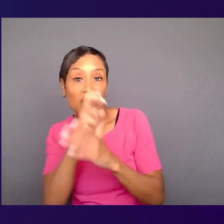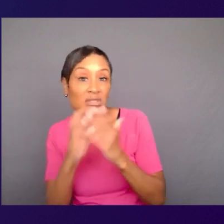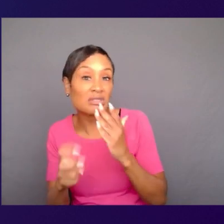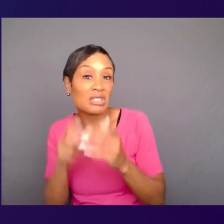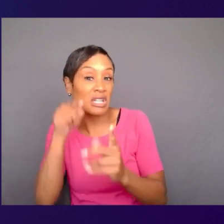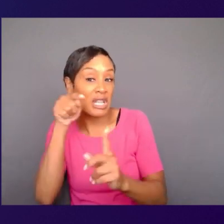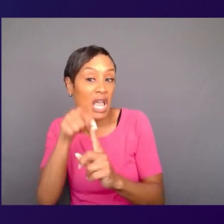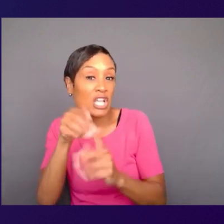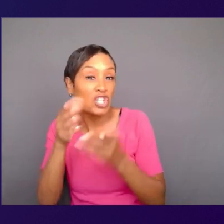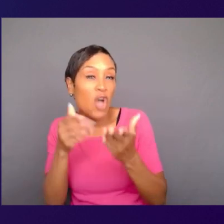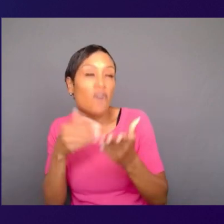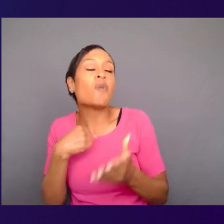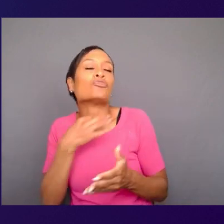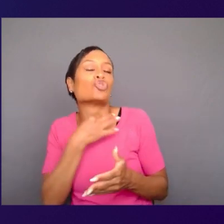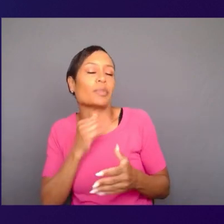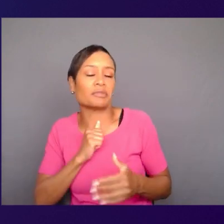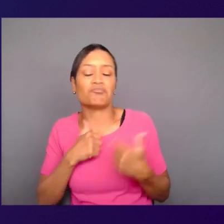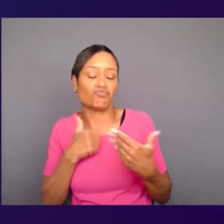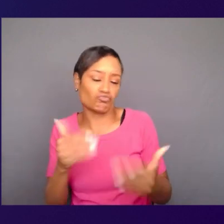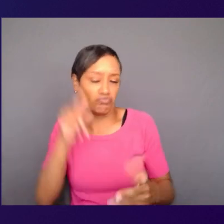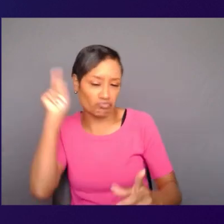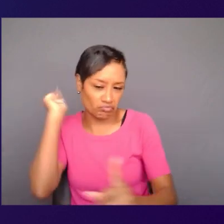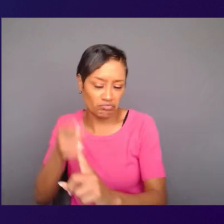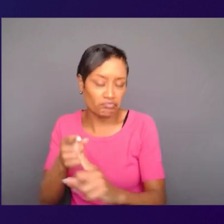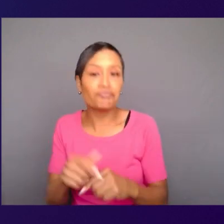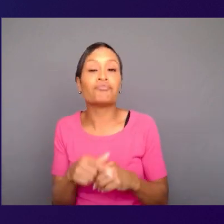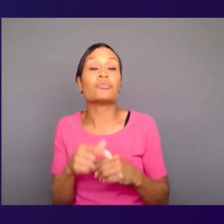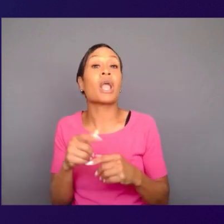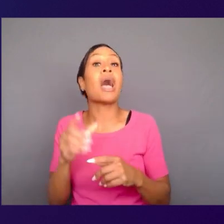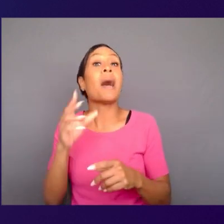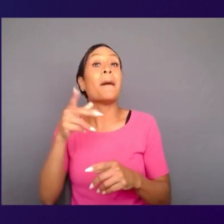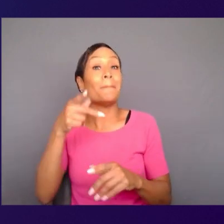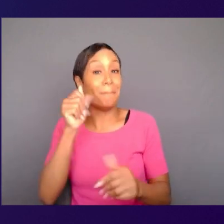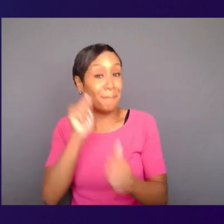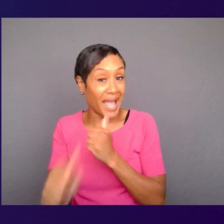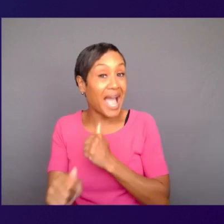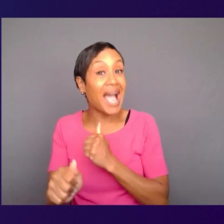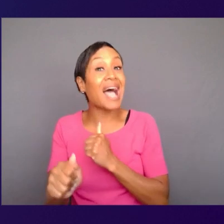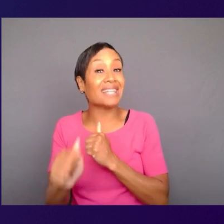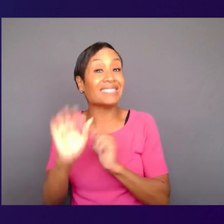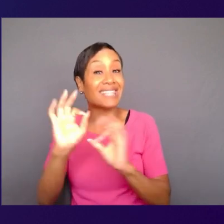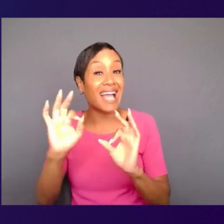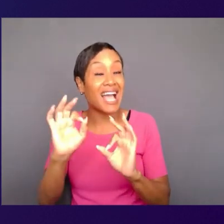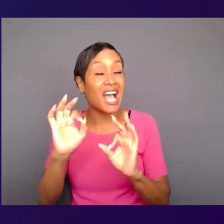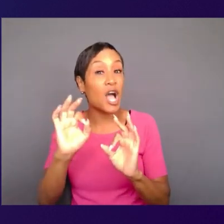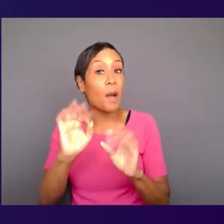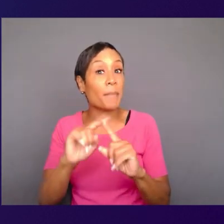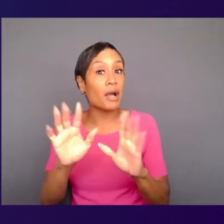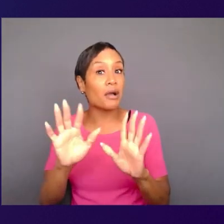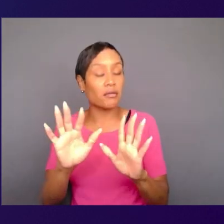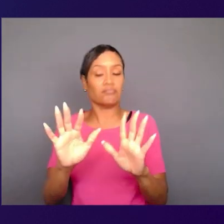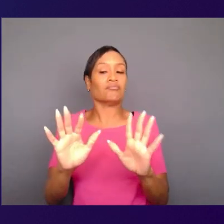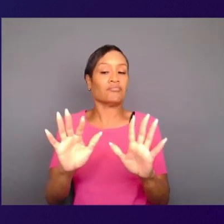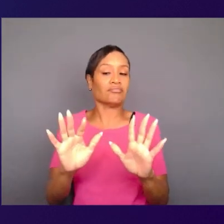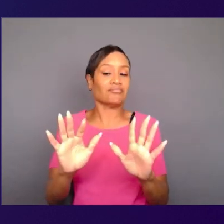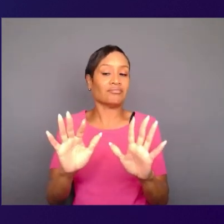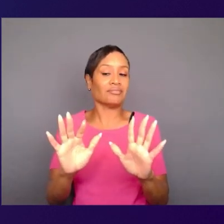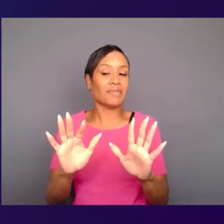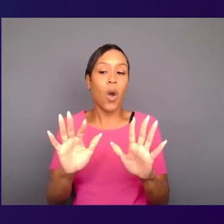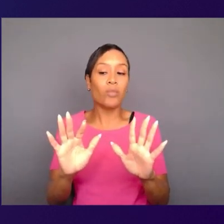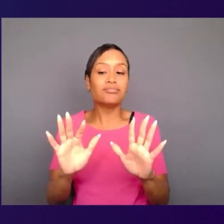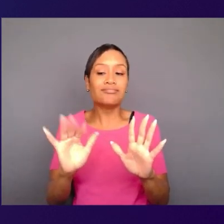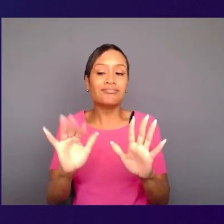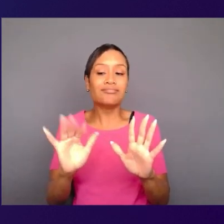were going to go. And while I got a passing score on the first time, it definitely taught me that I needed to go through